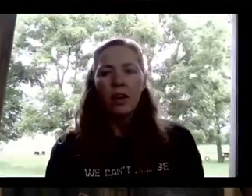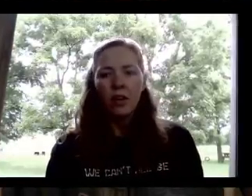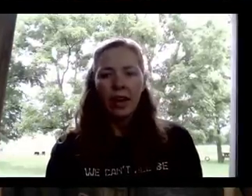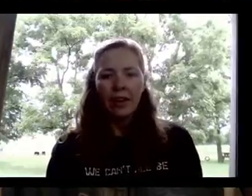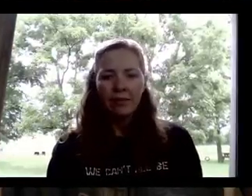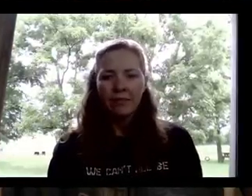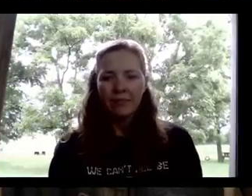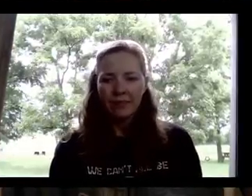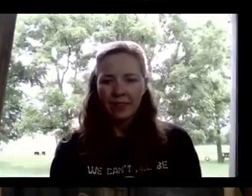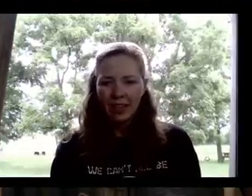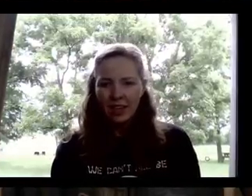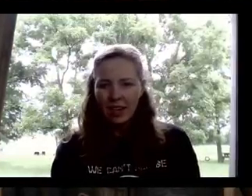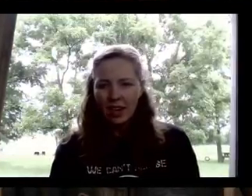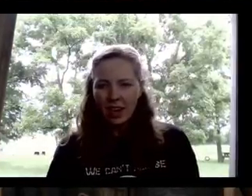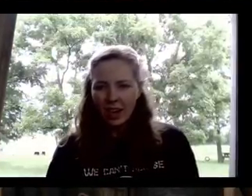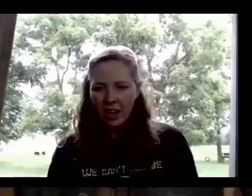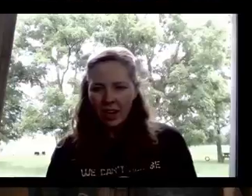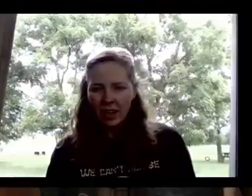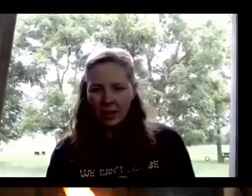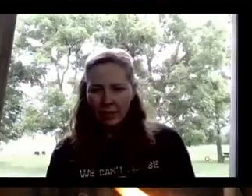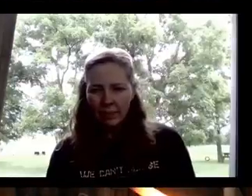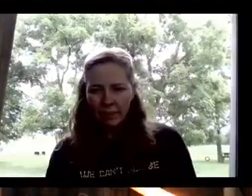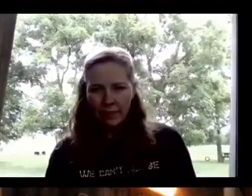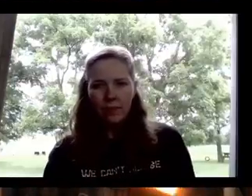them off. Oh, okay.